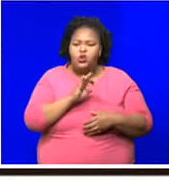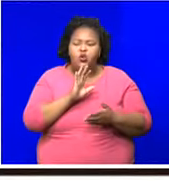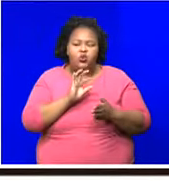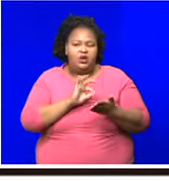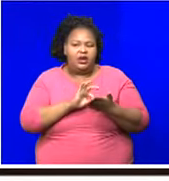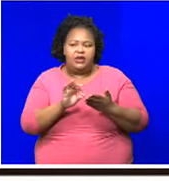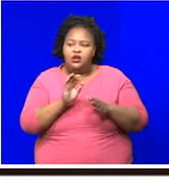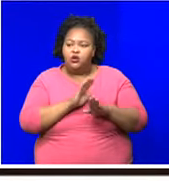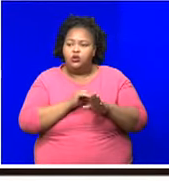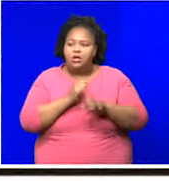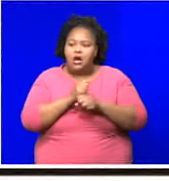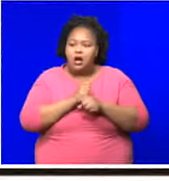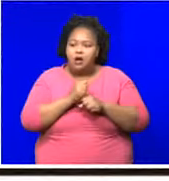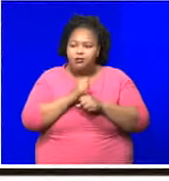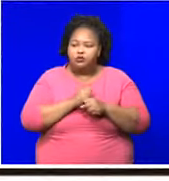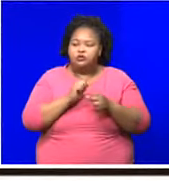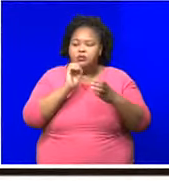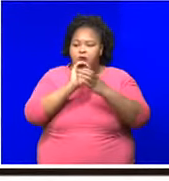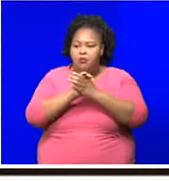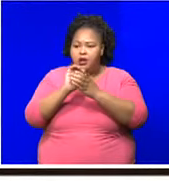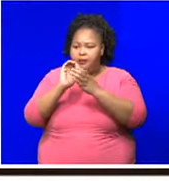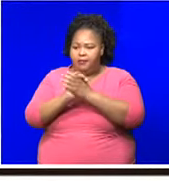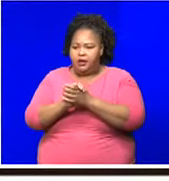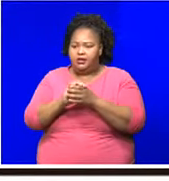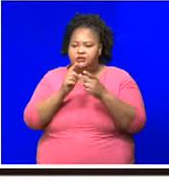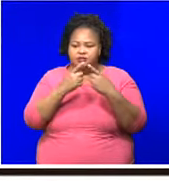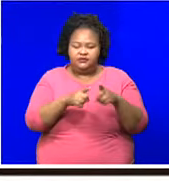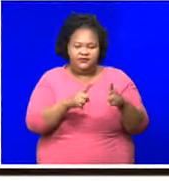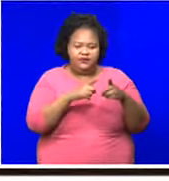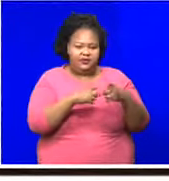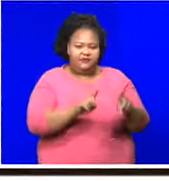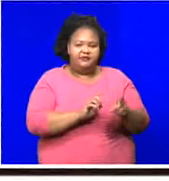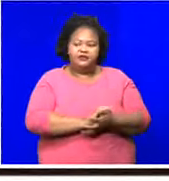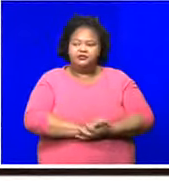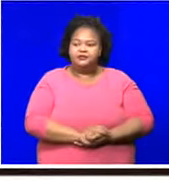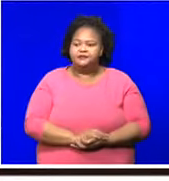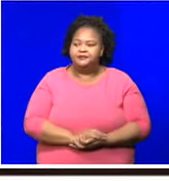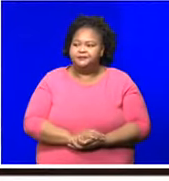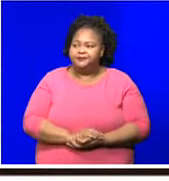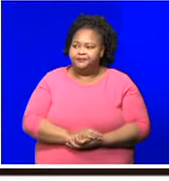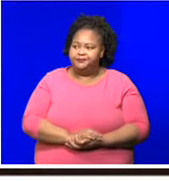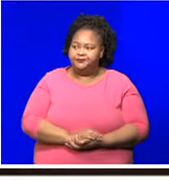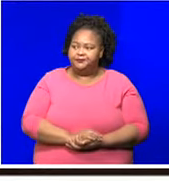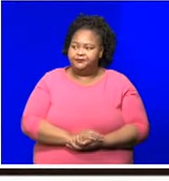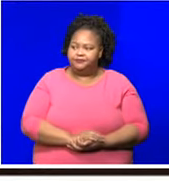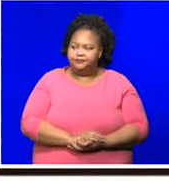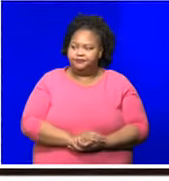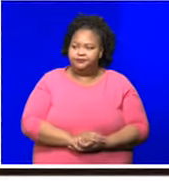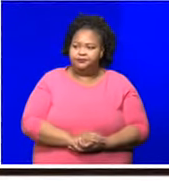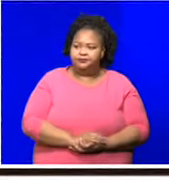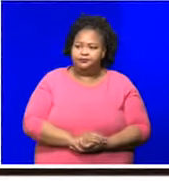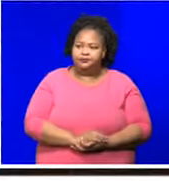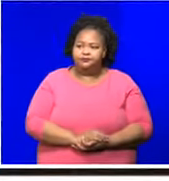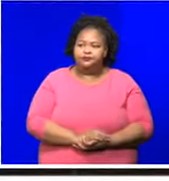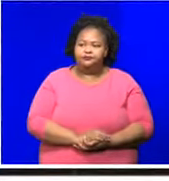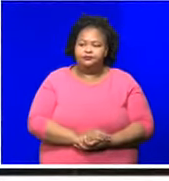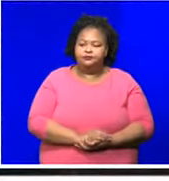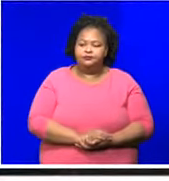the bill close by close. Reporting for Eswatini TV News, I'm Samgal Siwekoza with Sikumbuzo Dlamini,